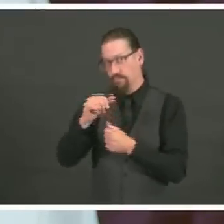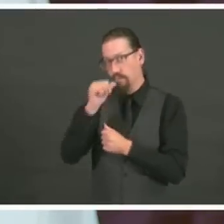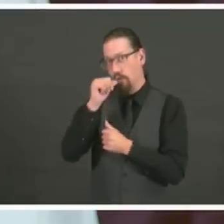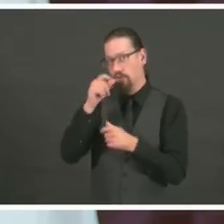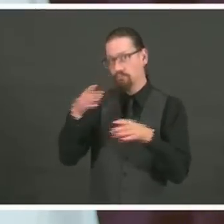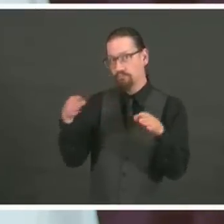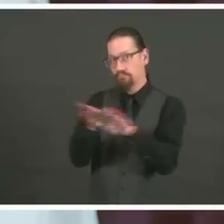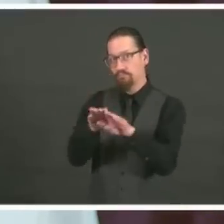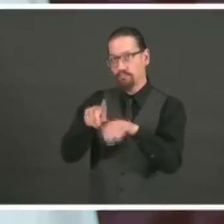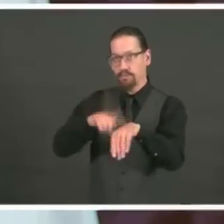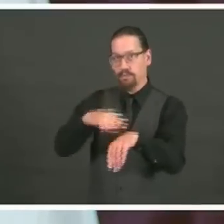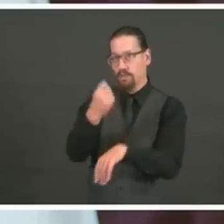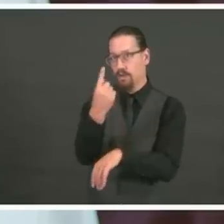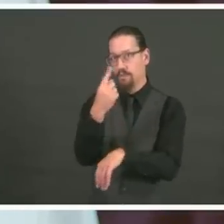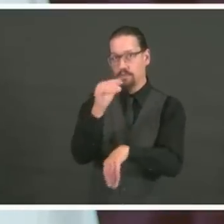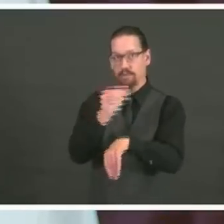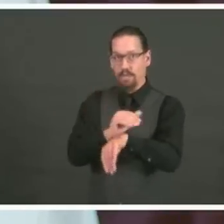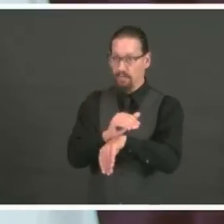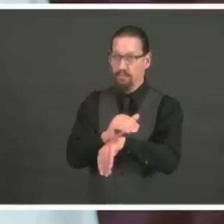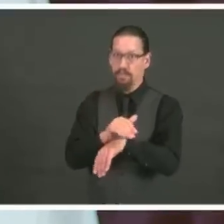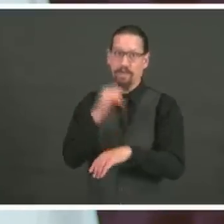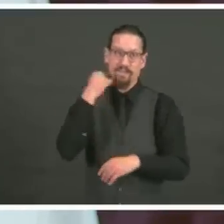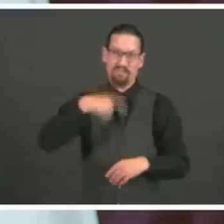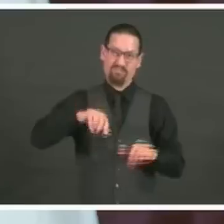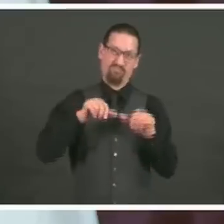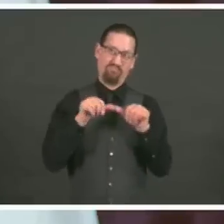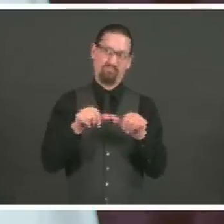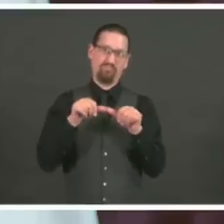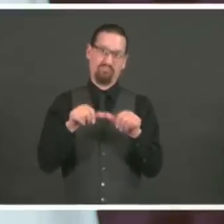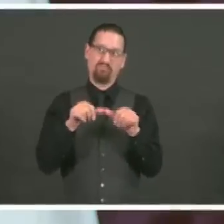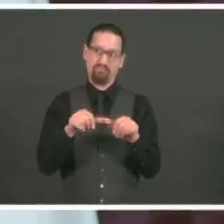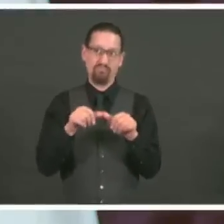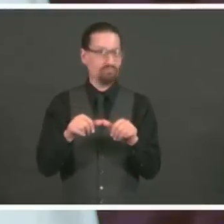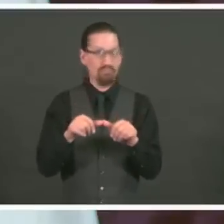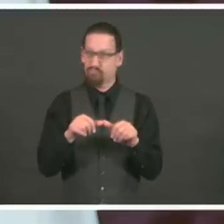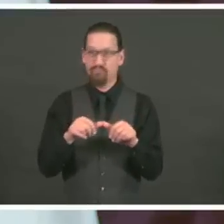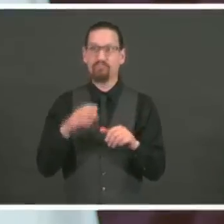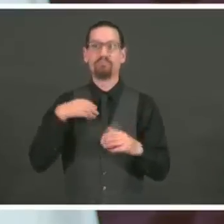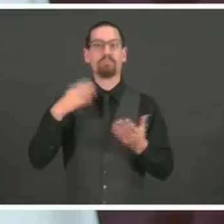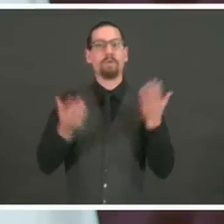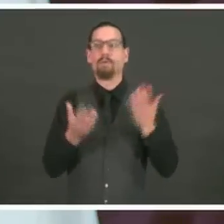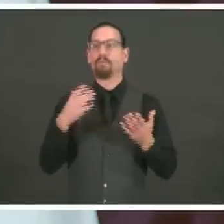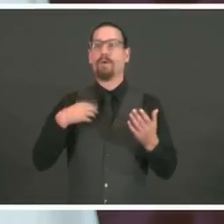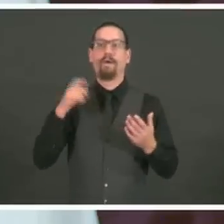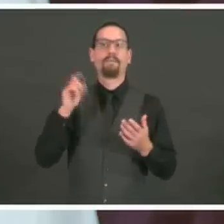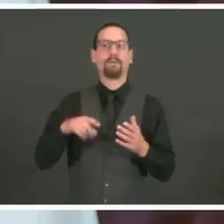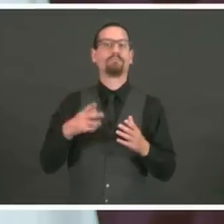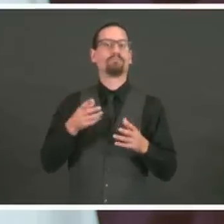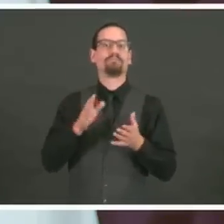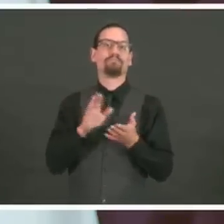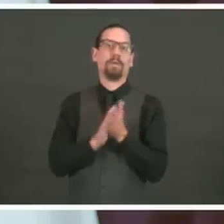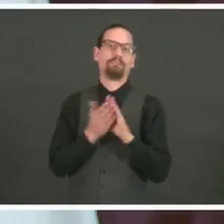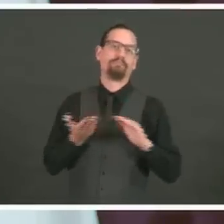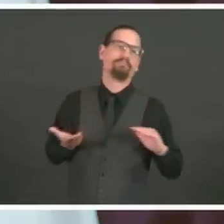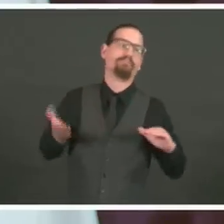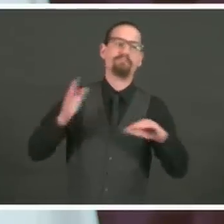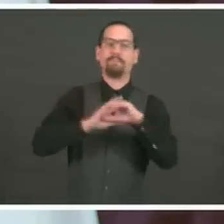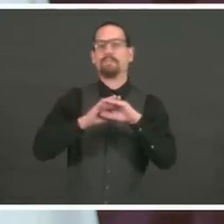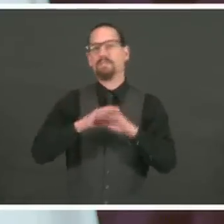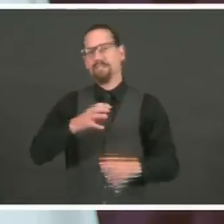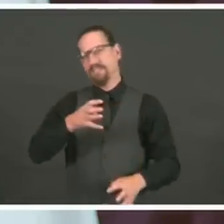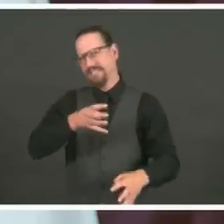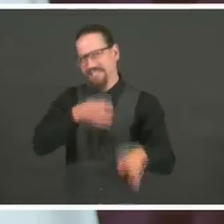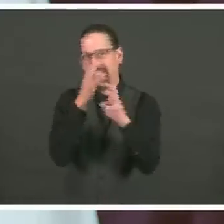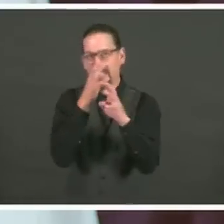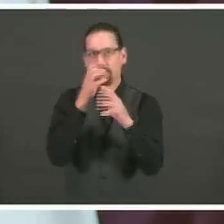try a little bit harder in the bars, keep the customers away from the bartenders. I will say the 17%